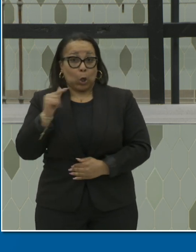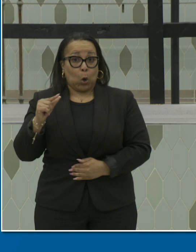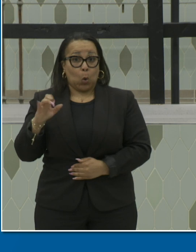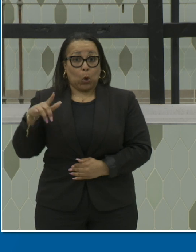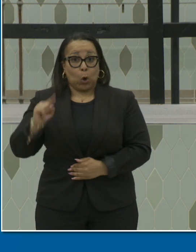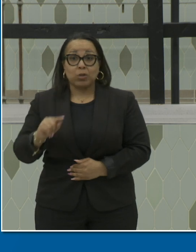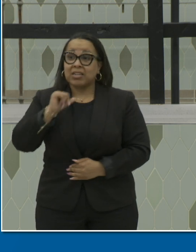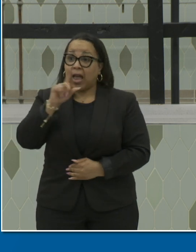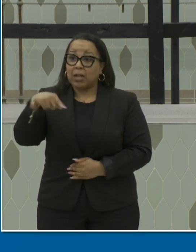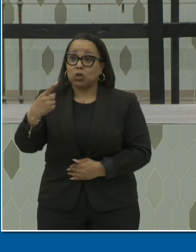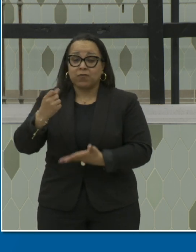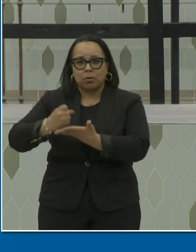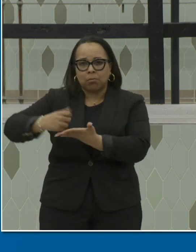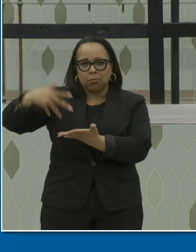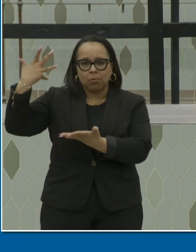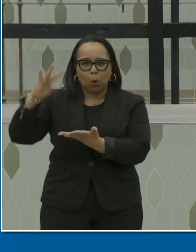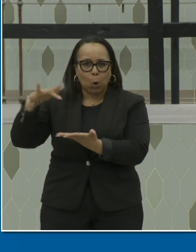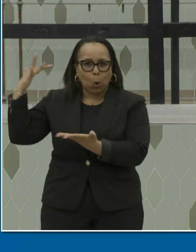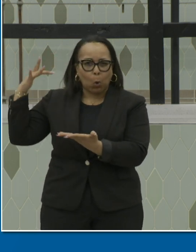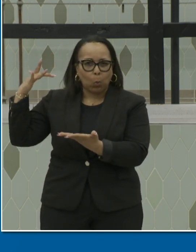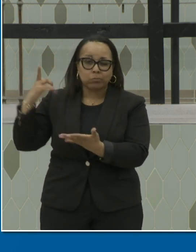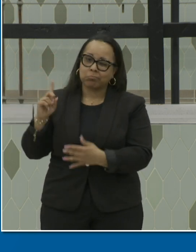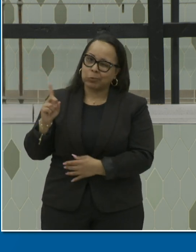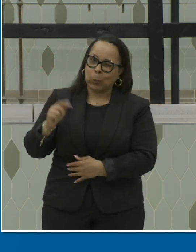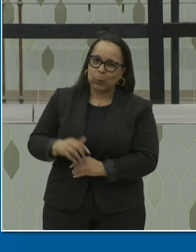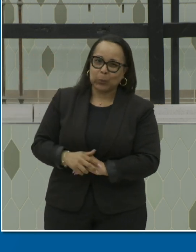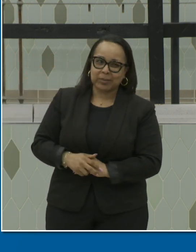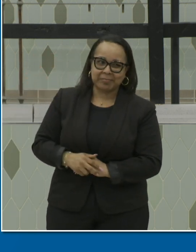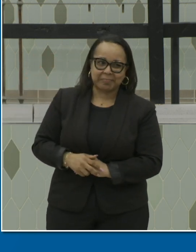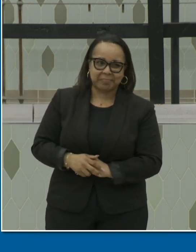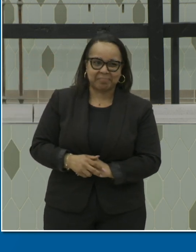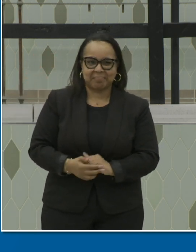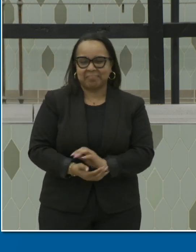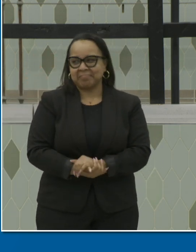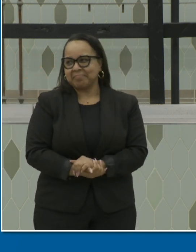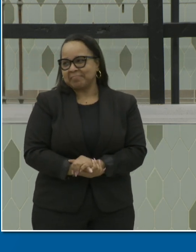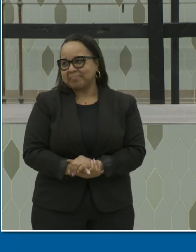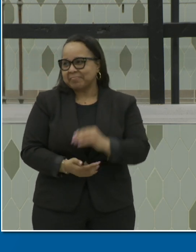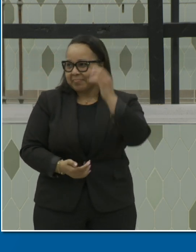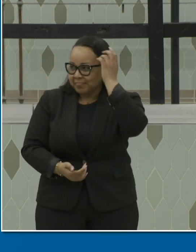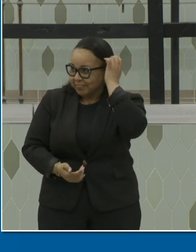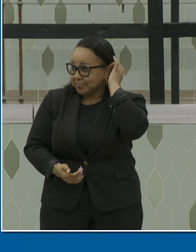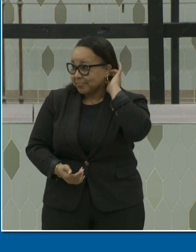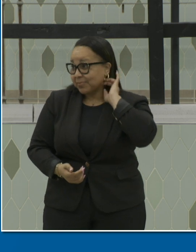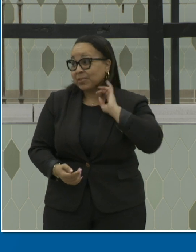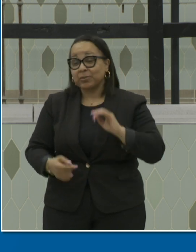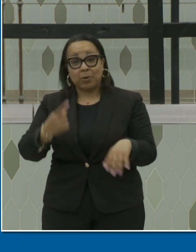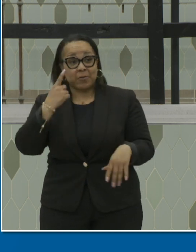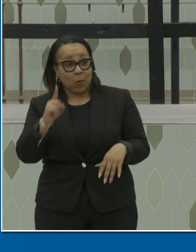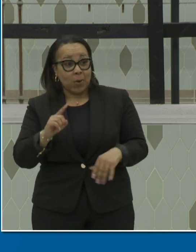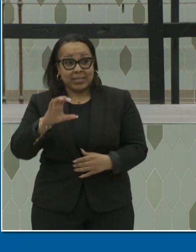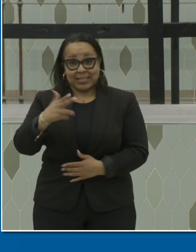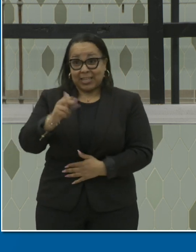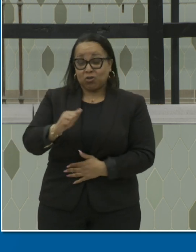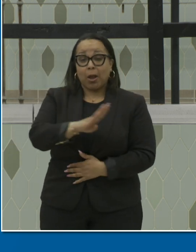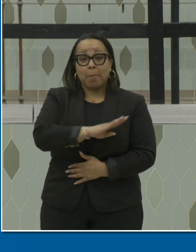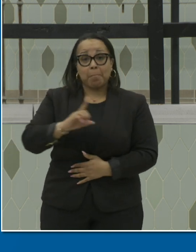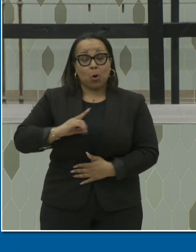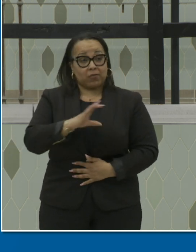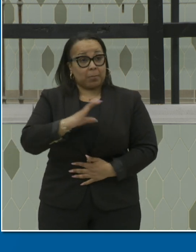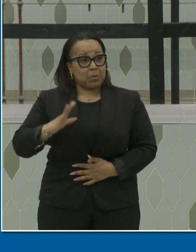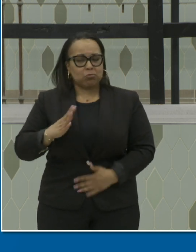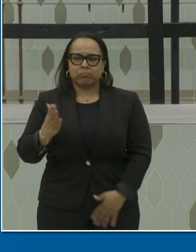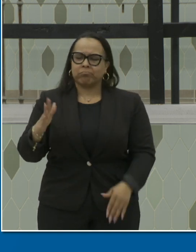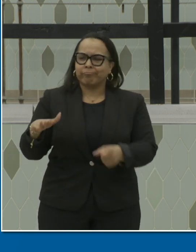is not just for those with gold. So on behalf of the CHA Board of Commissioners